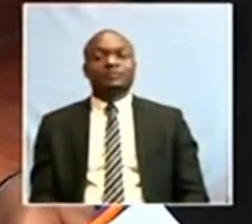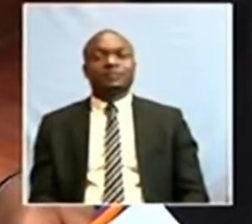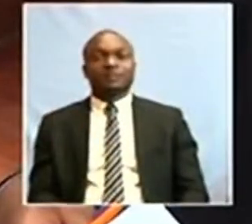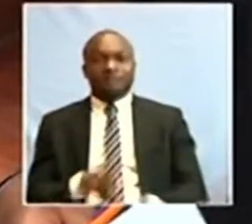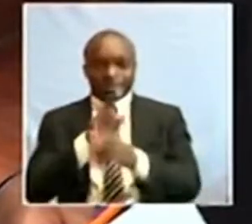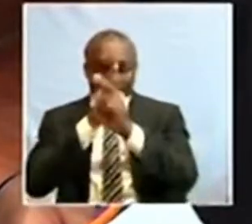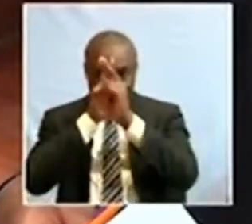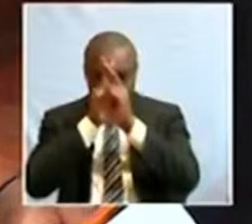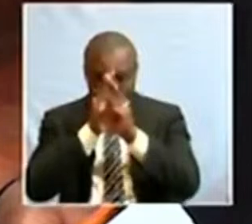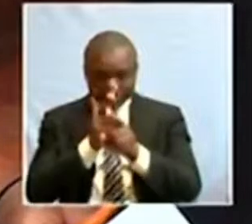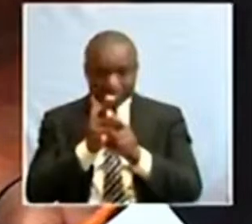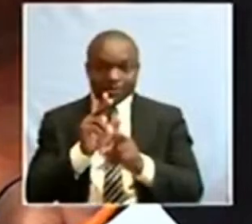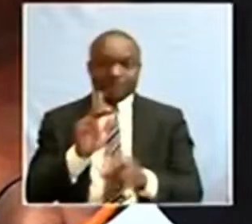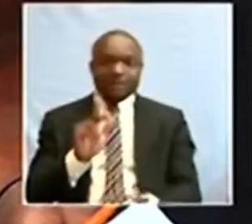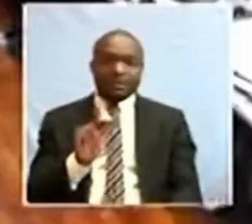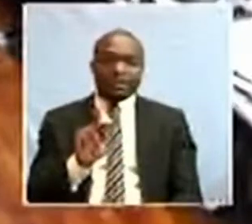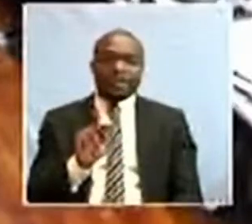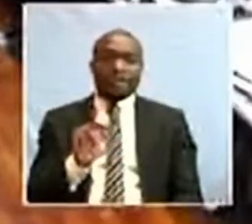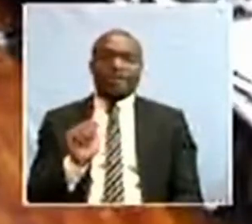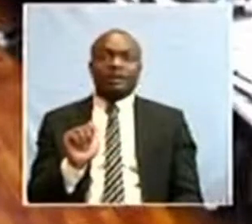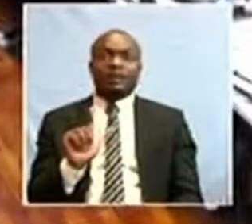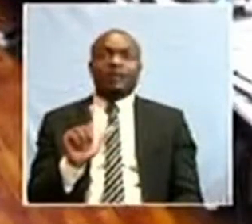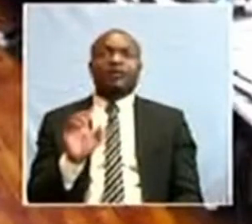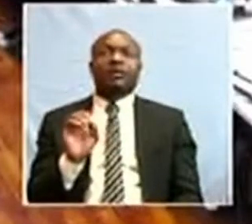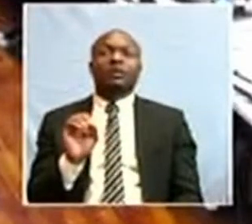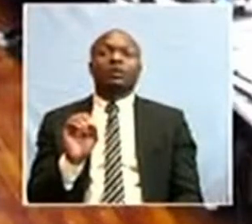Honorable Kalobo. Thank you very much, Chair.